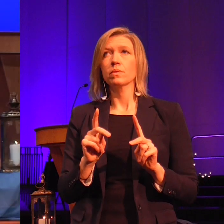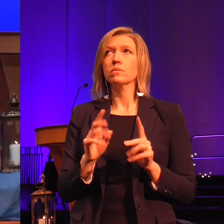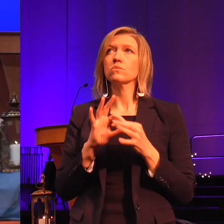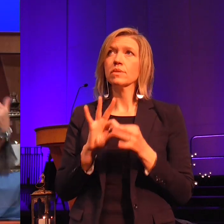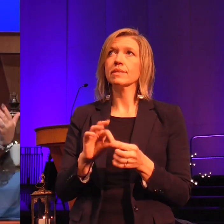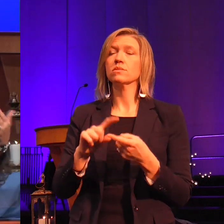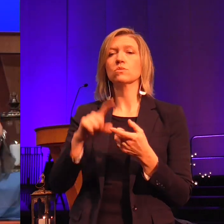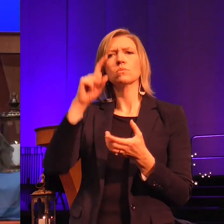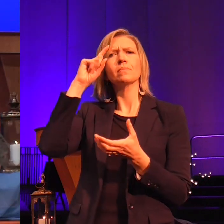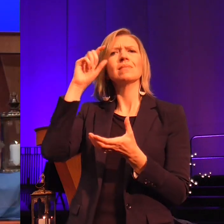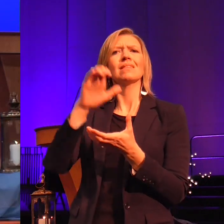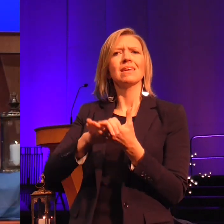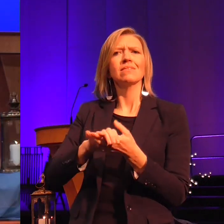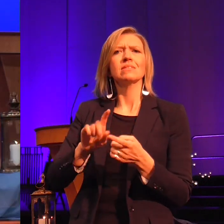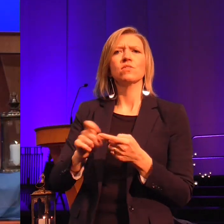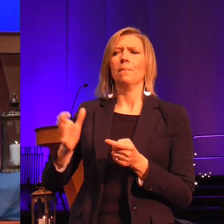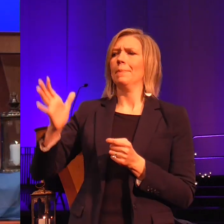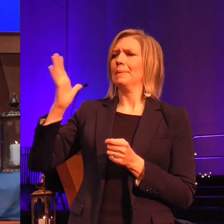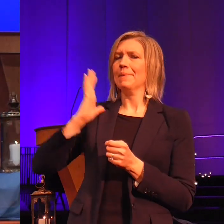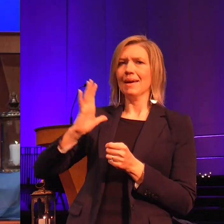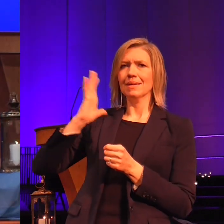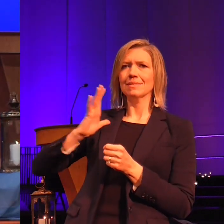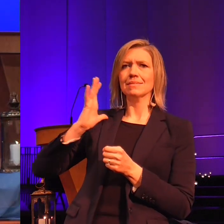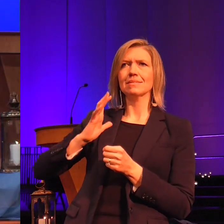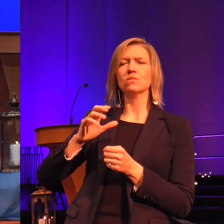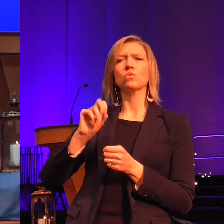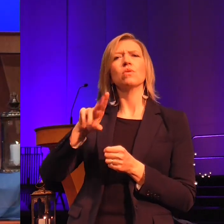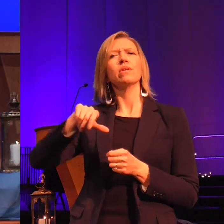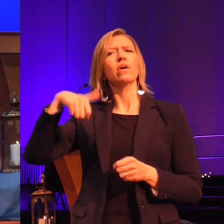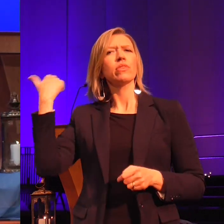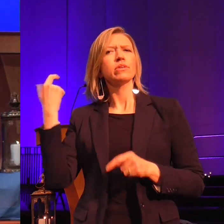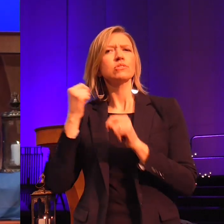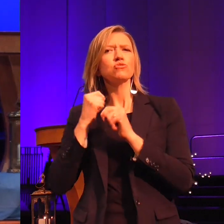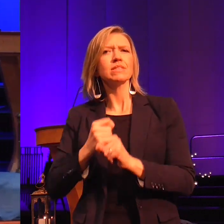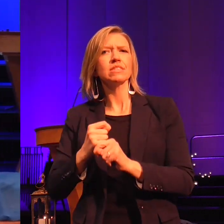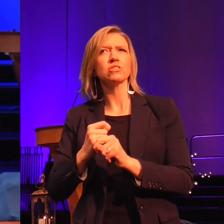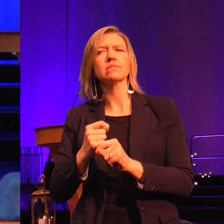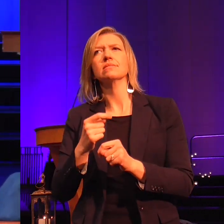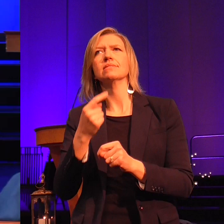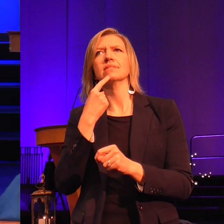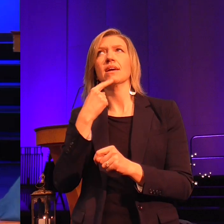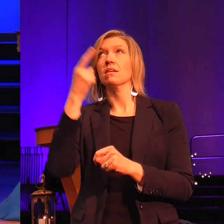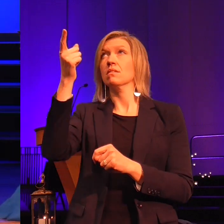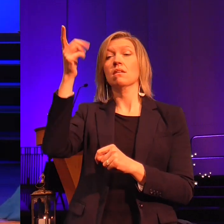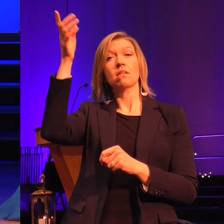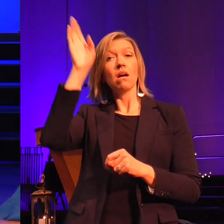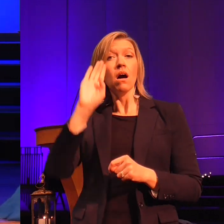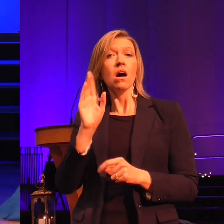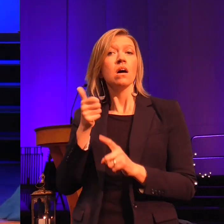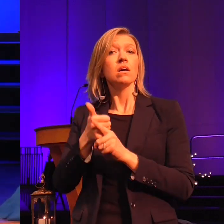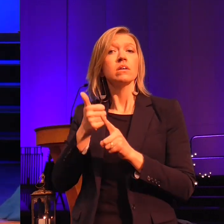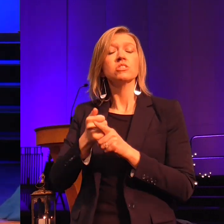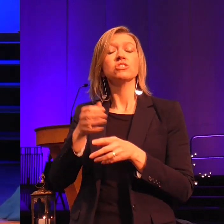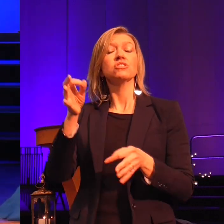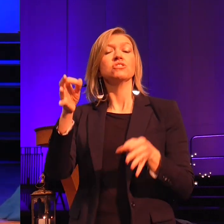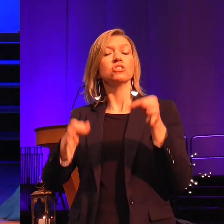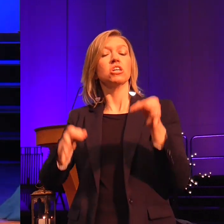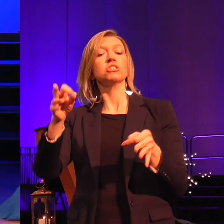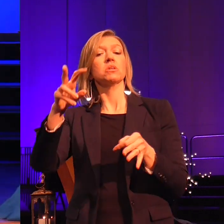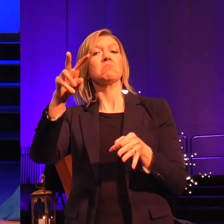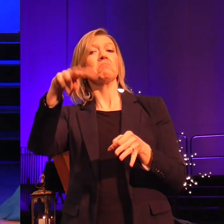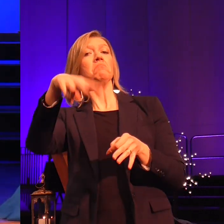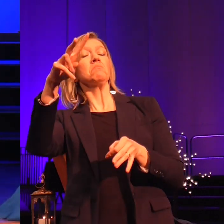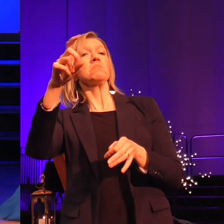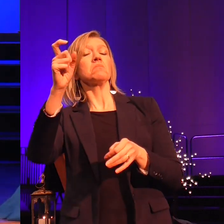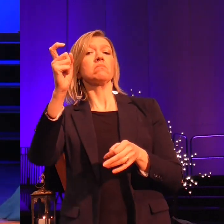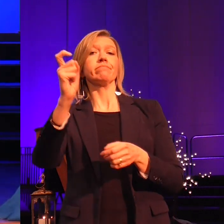from past and from other traditions that say that God is this presence that is judging and doling